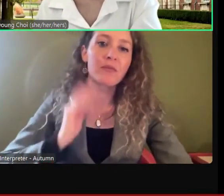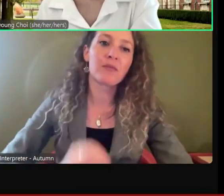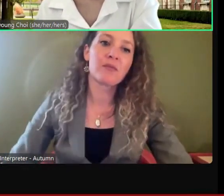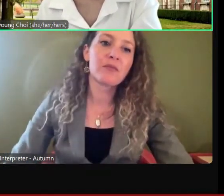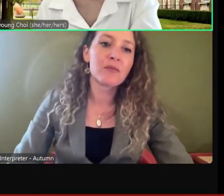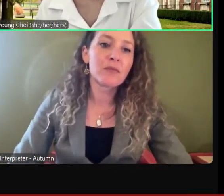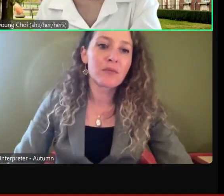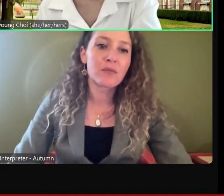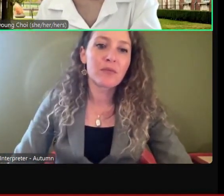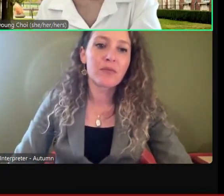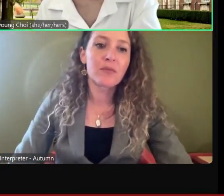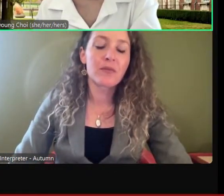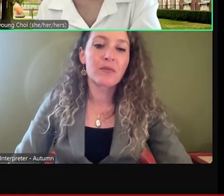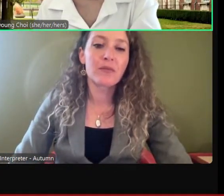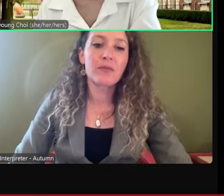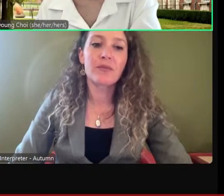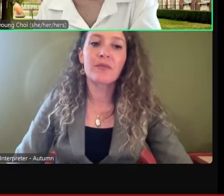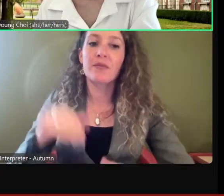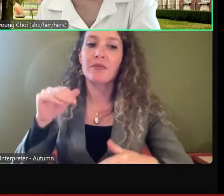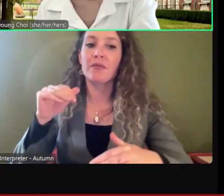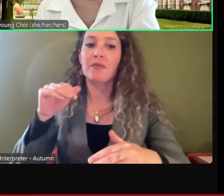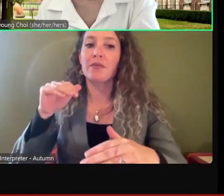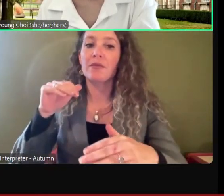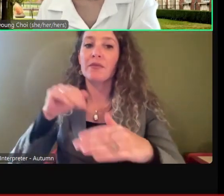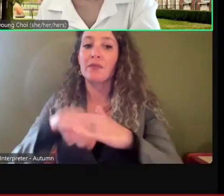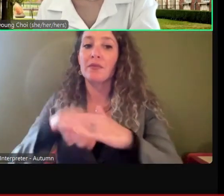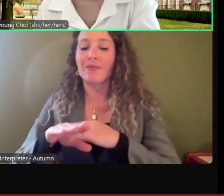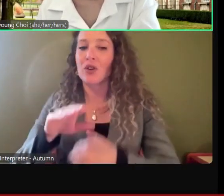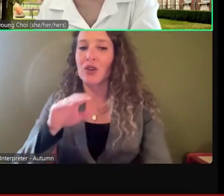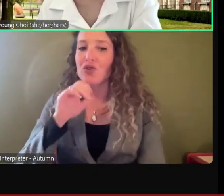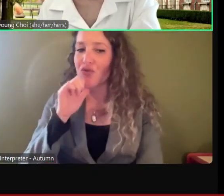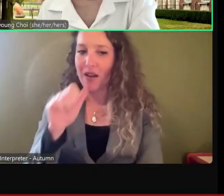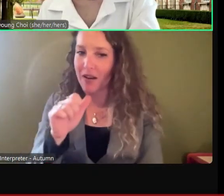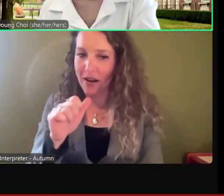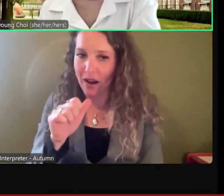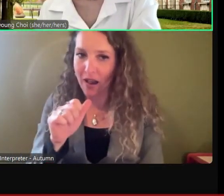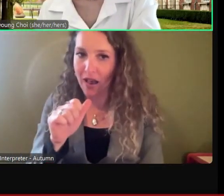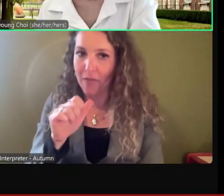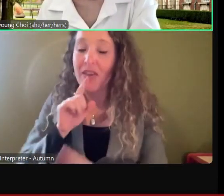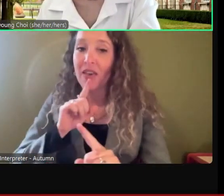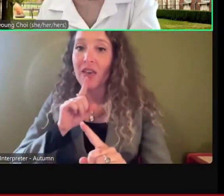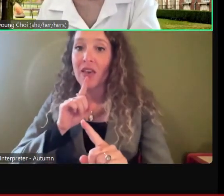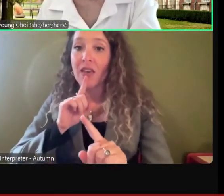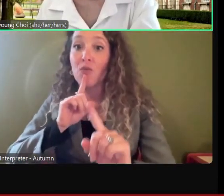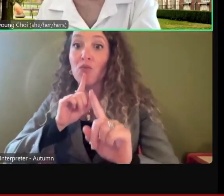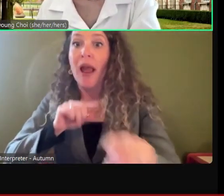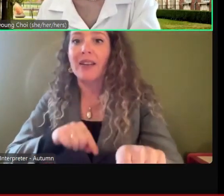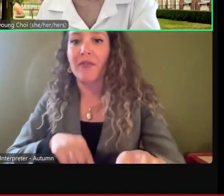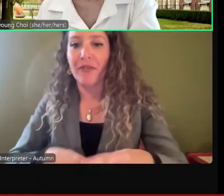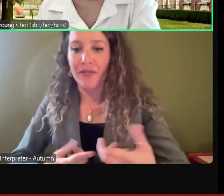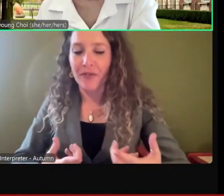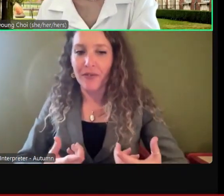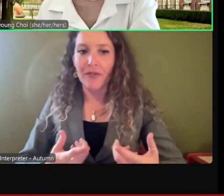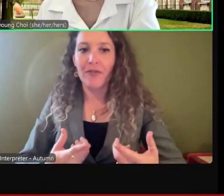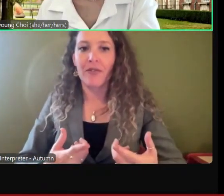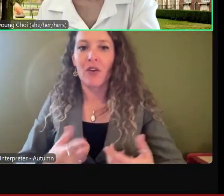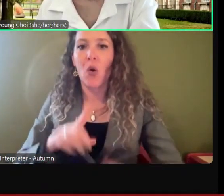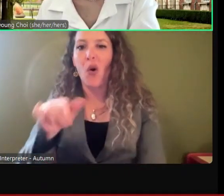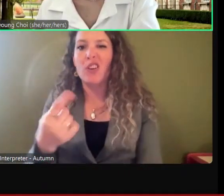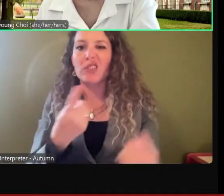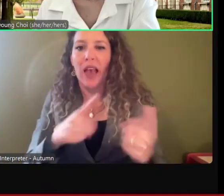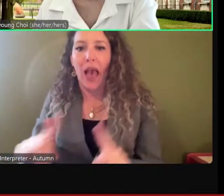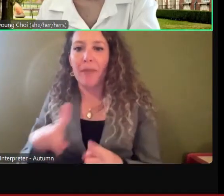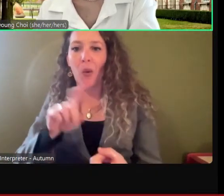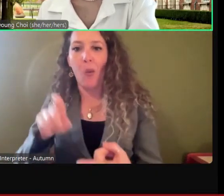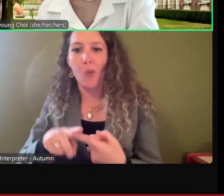And accessibility should not be a reactive add-on or something that only comes into play when a